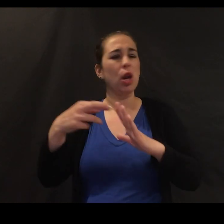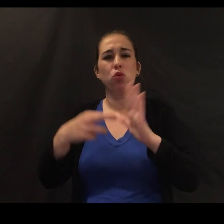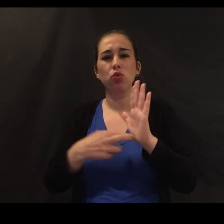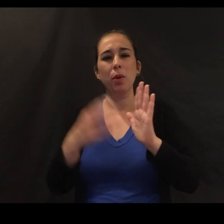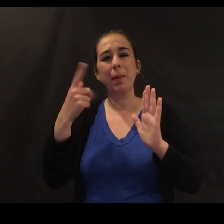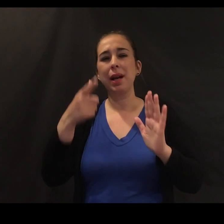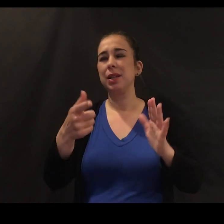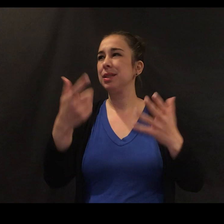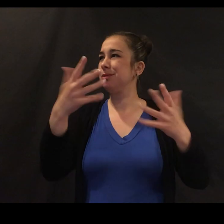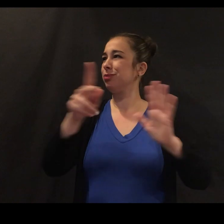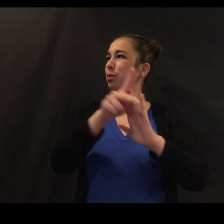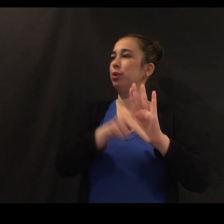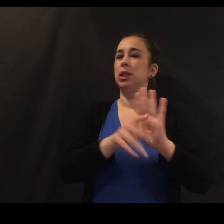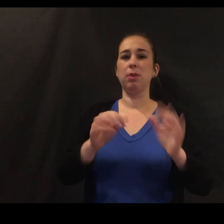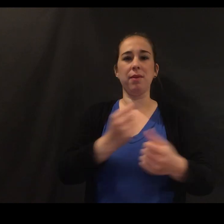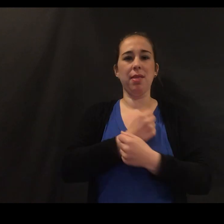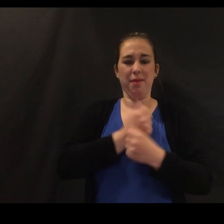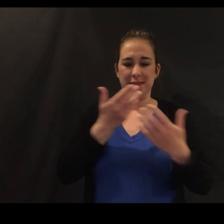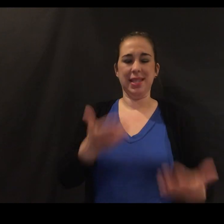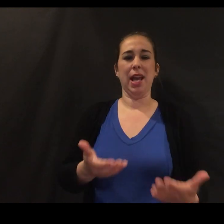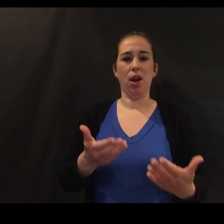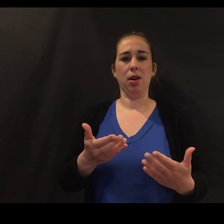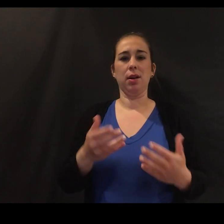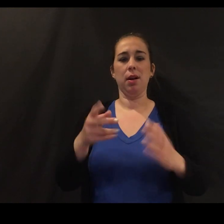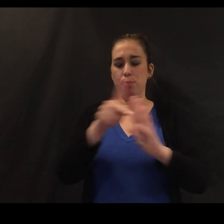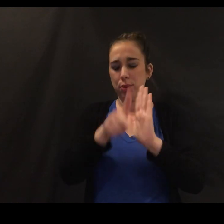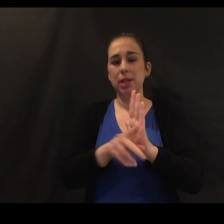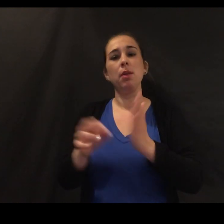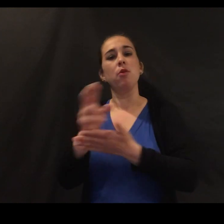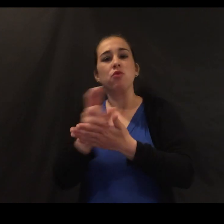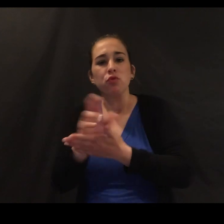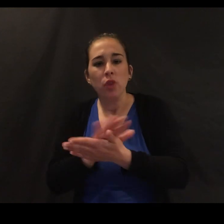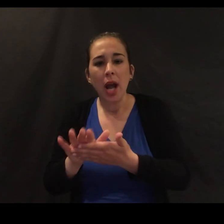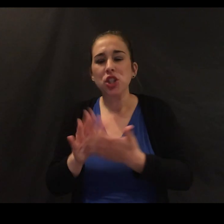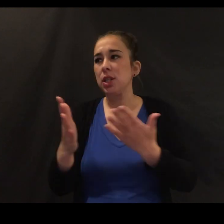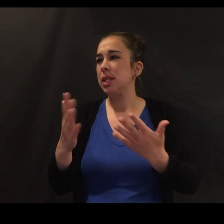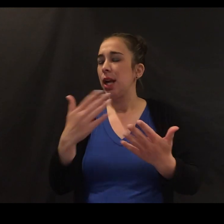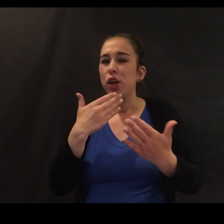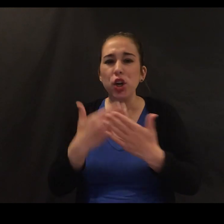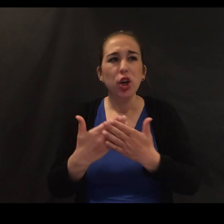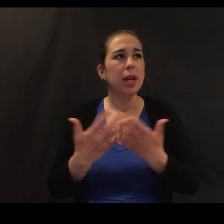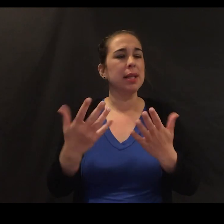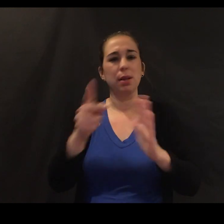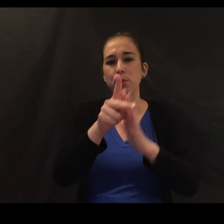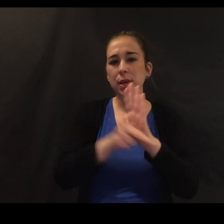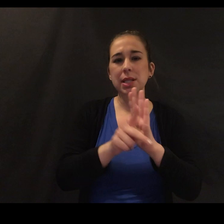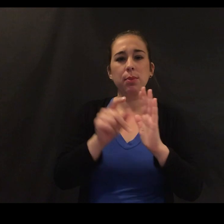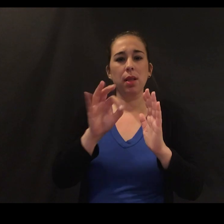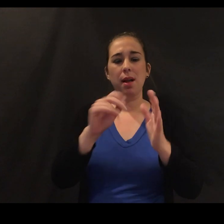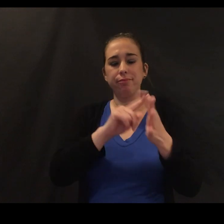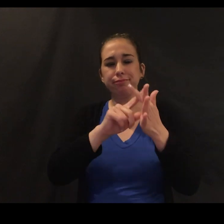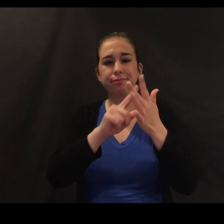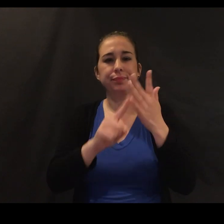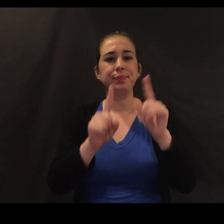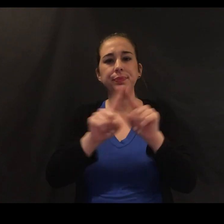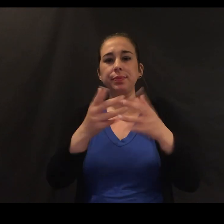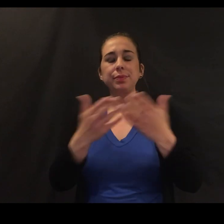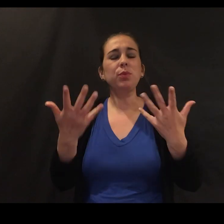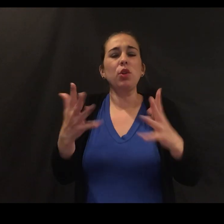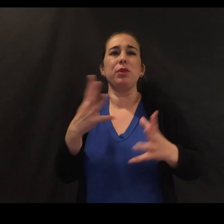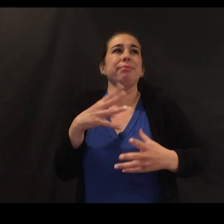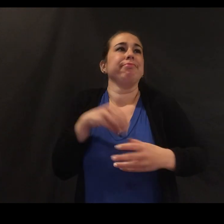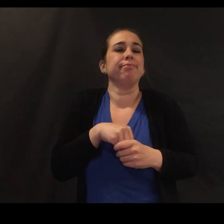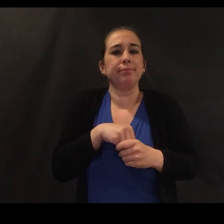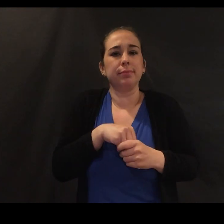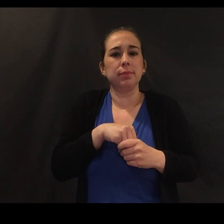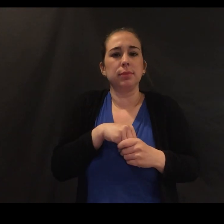principle of love and the principle of righteousness and the principle of goodness and the principle of these kinds of things live in you. And so you